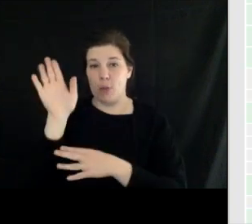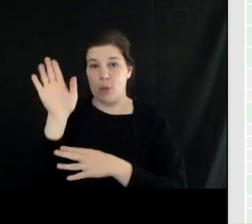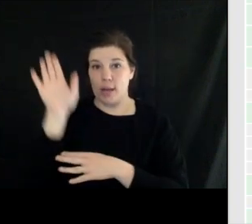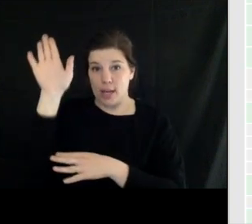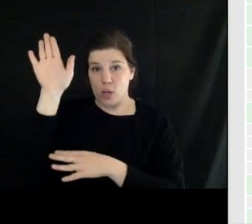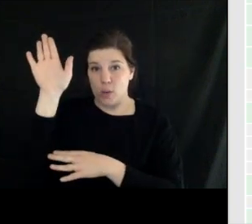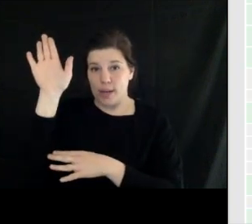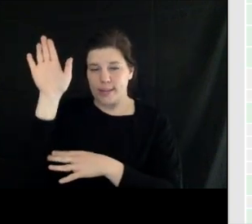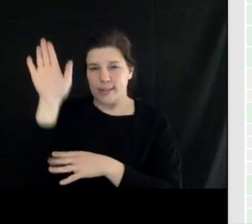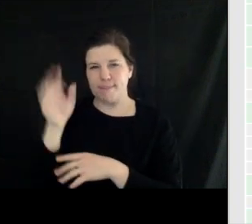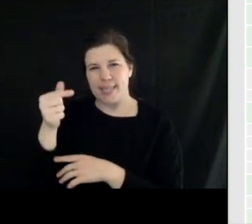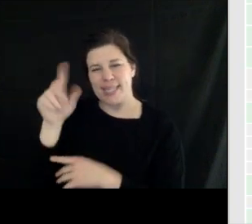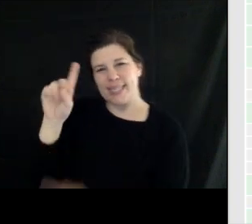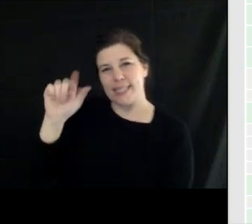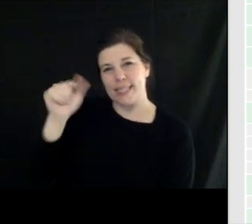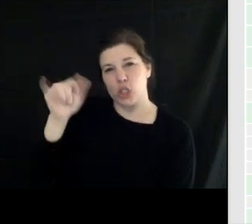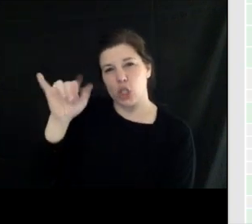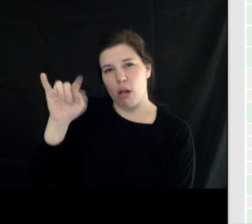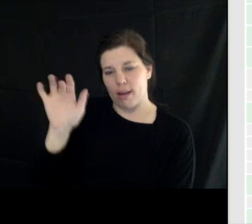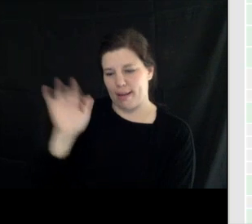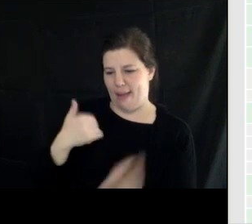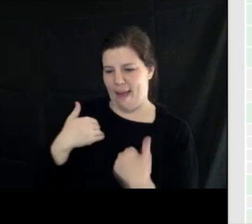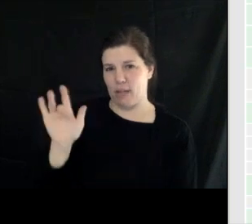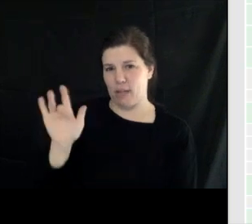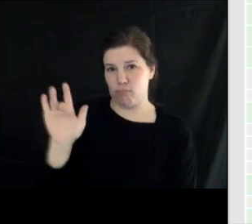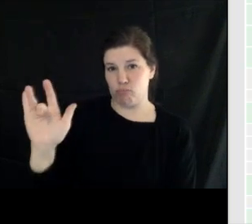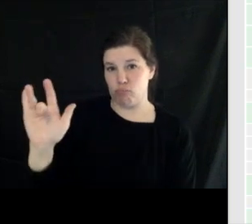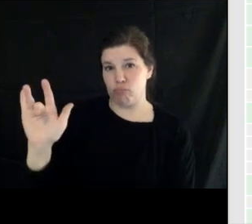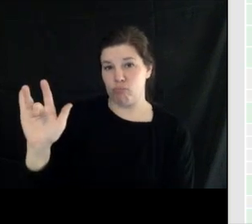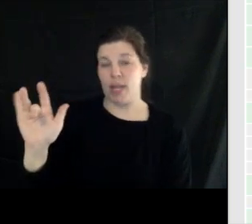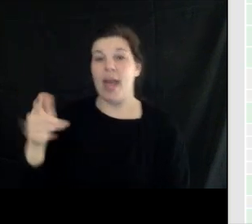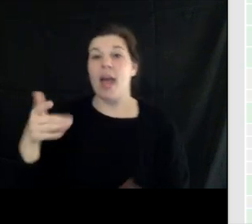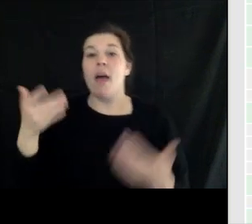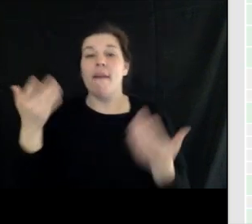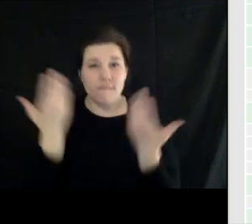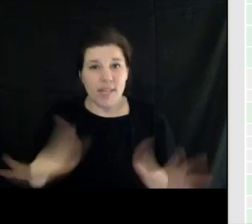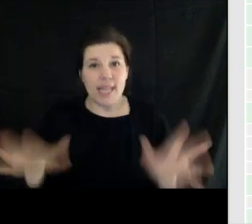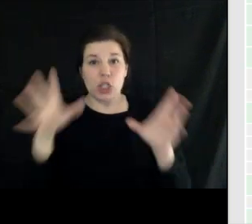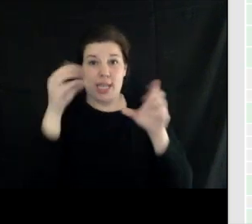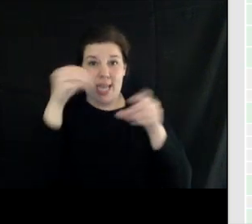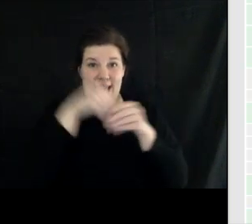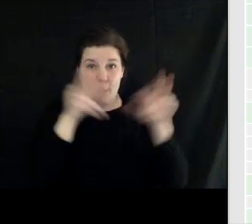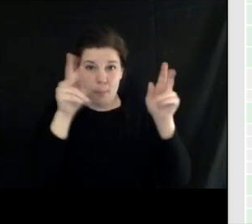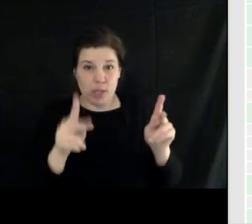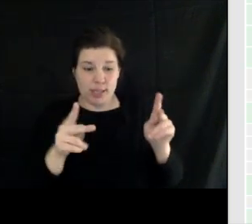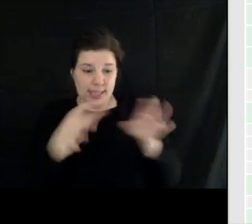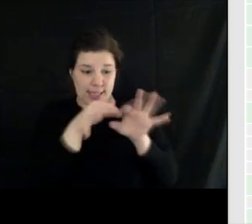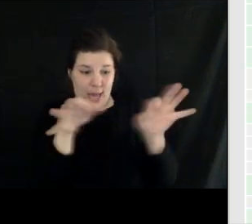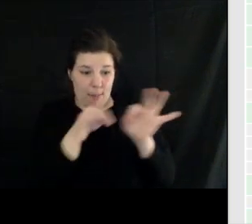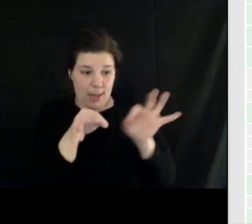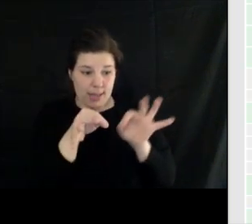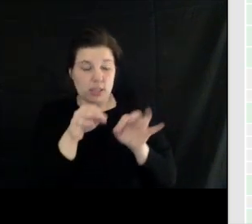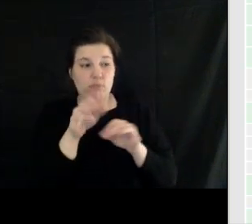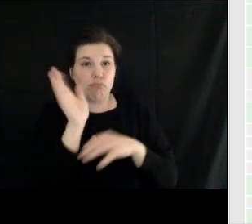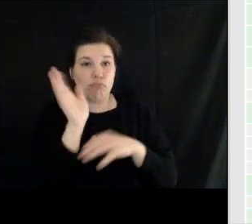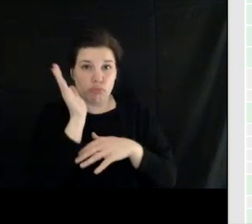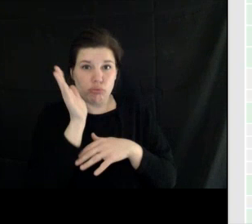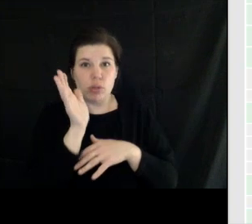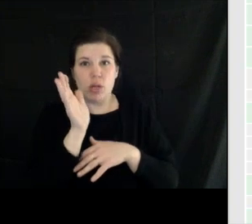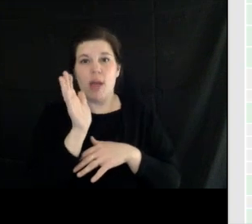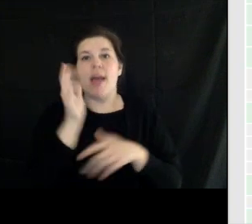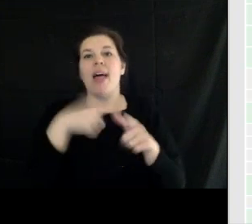of in-person public comments. After the in-person public comments have concluded, we will no longer accept virtual